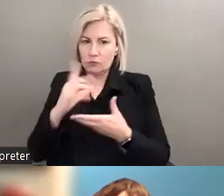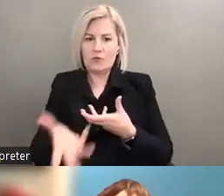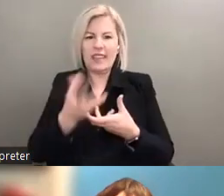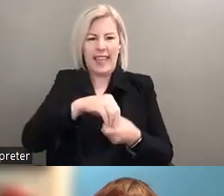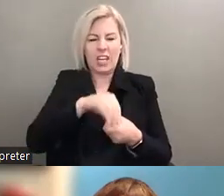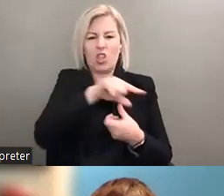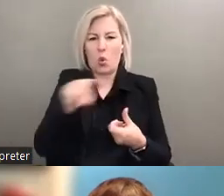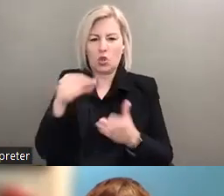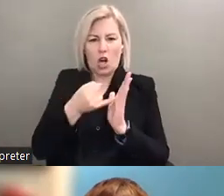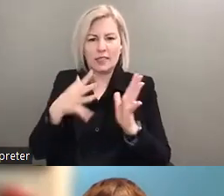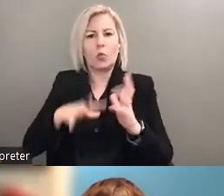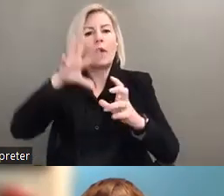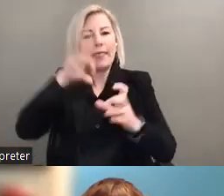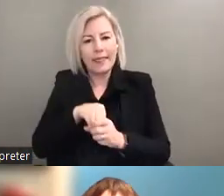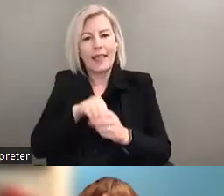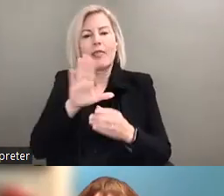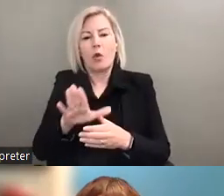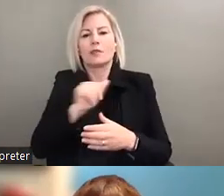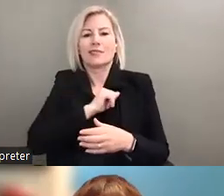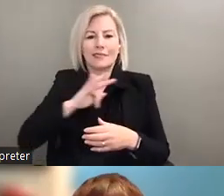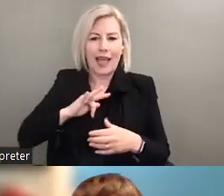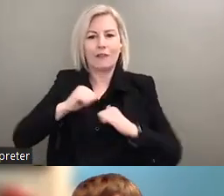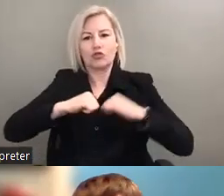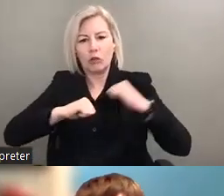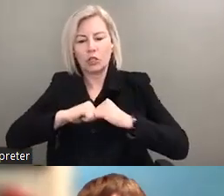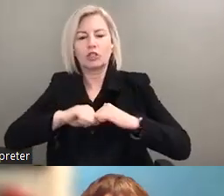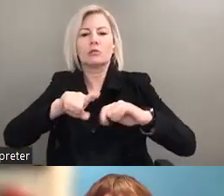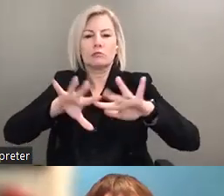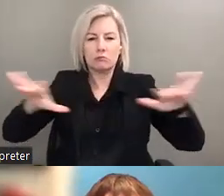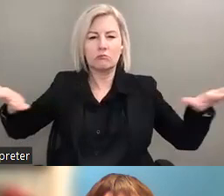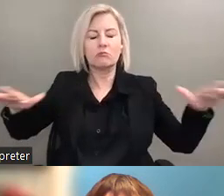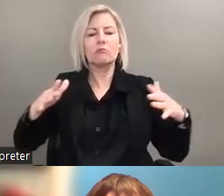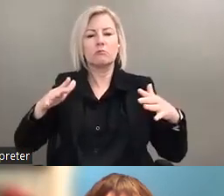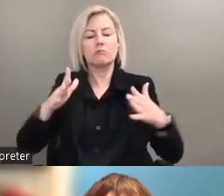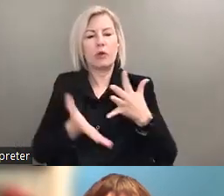artist within their existing staffing structure and among other organizational priorities.